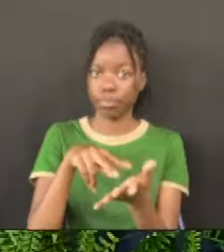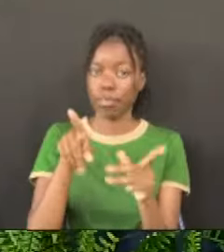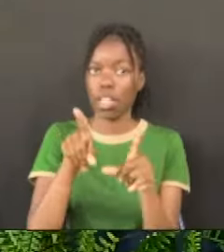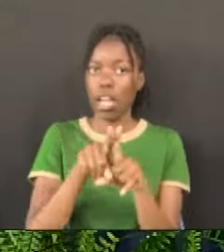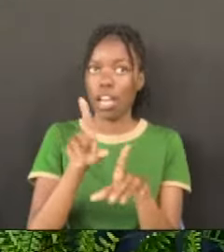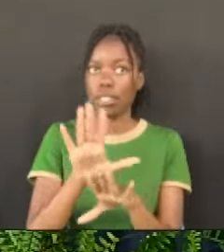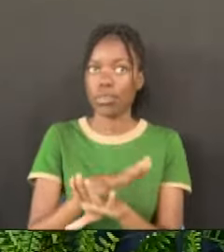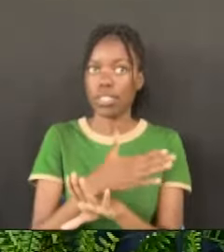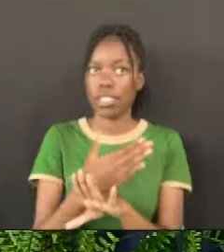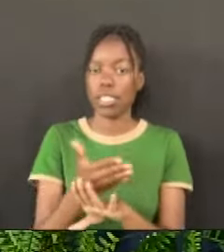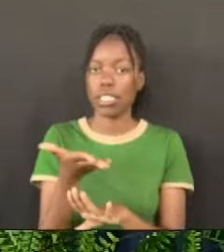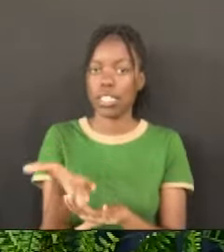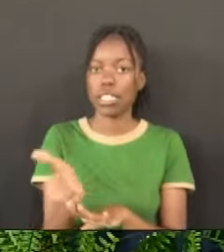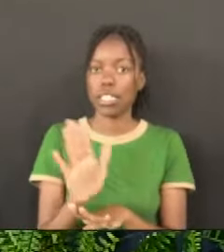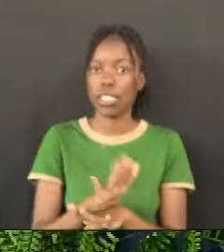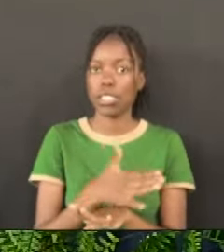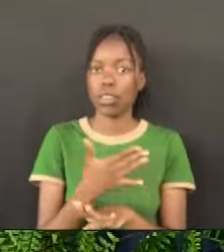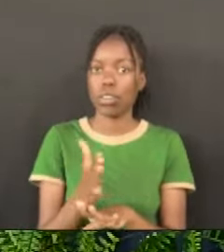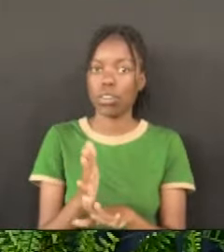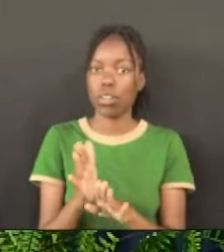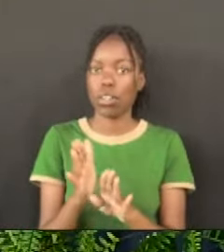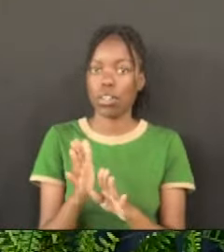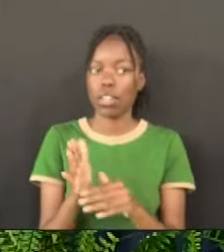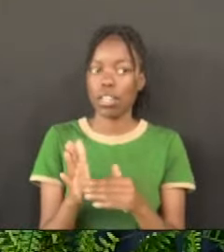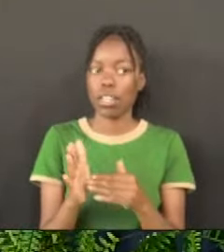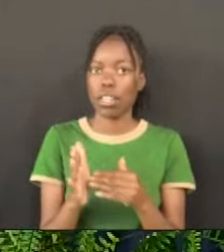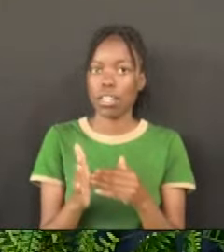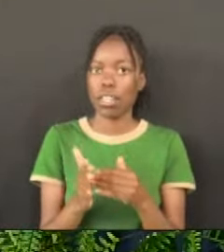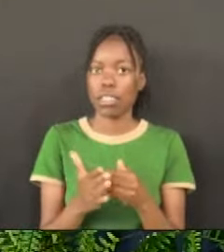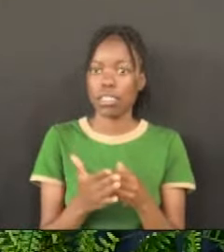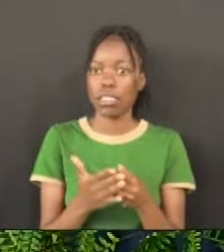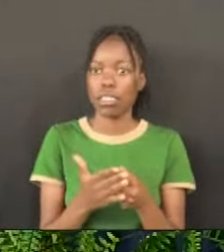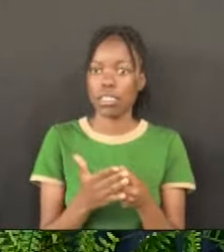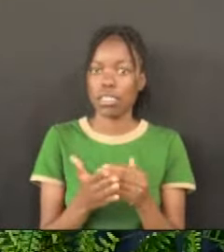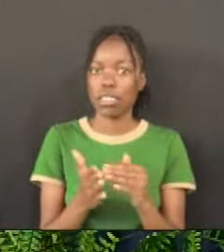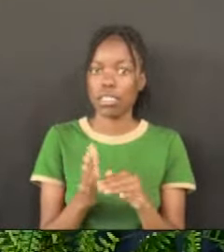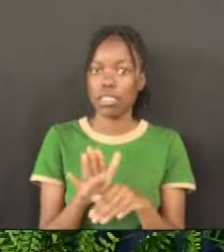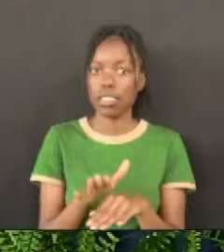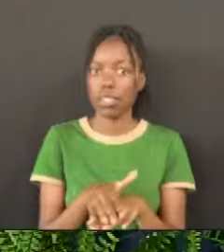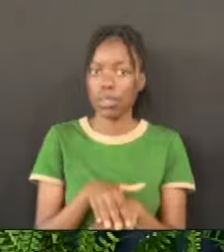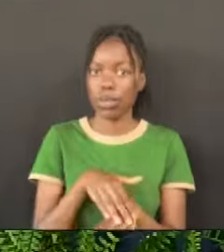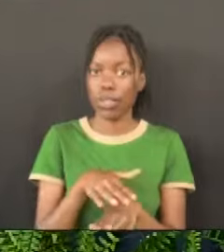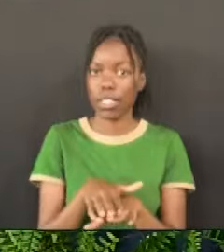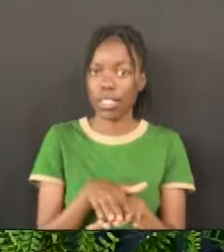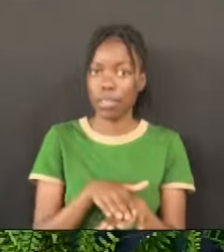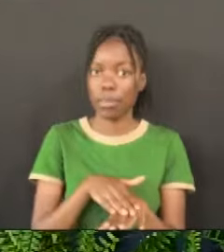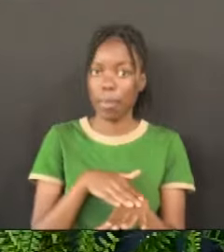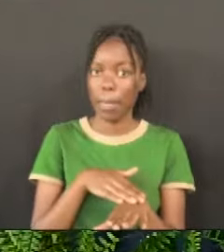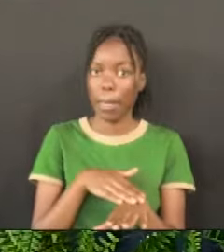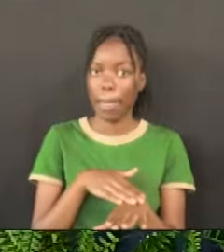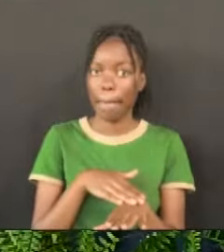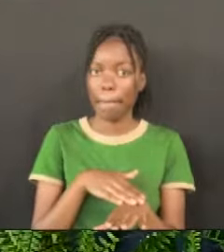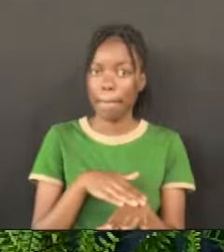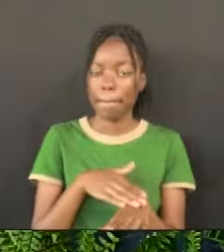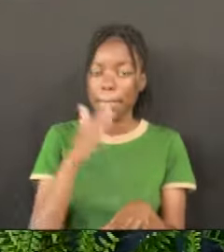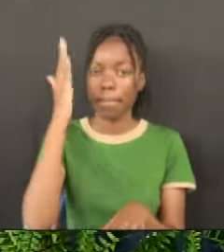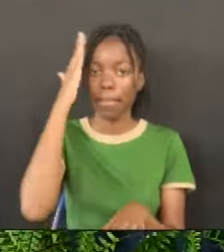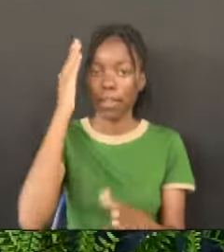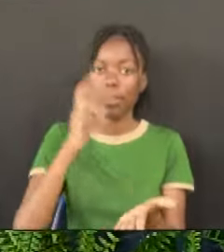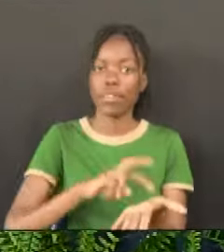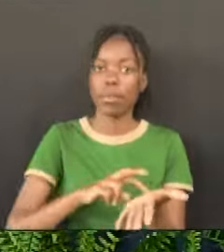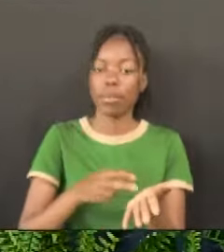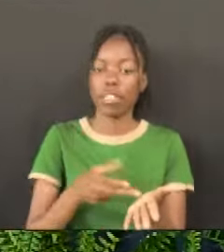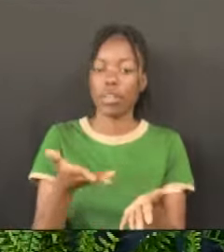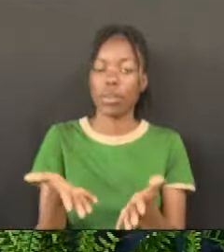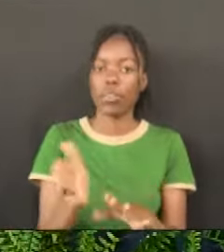song slowly and internalizing the meaning. The meaning of this song is that